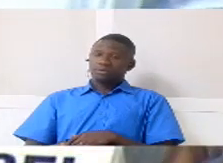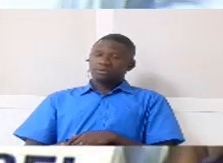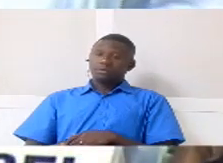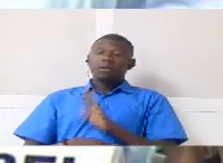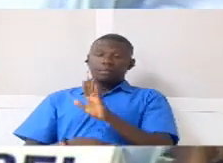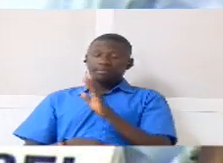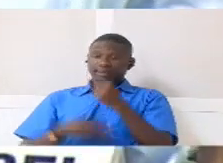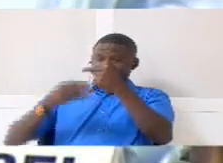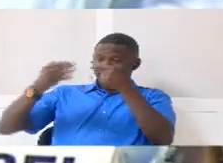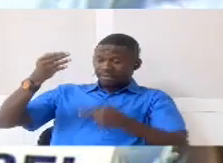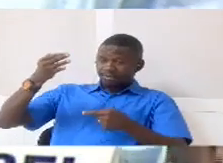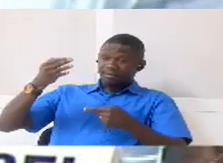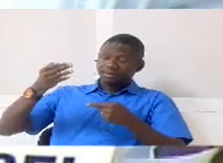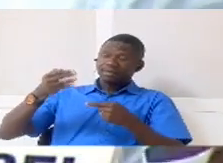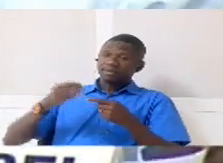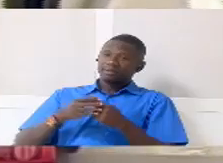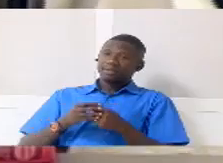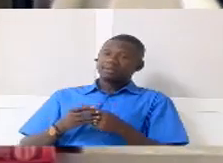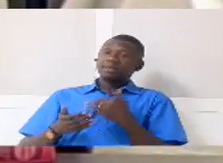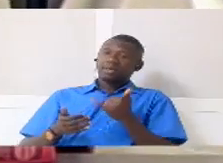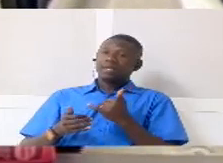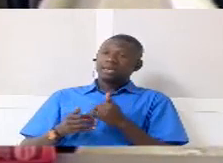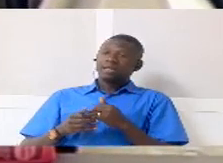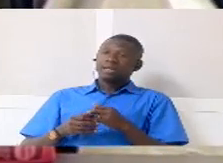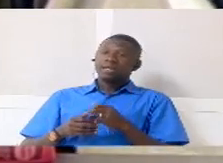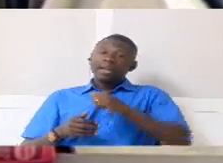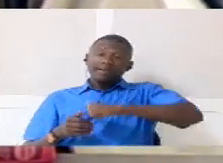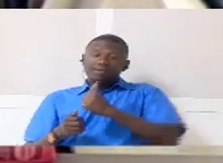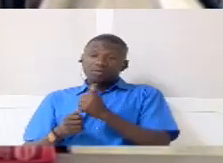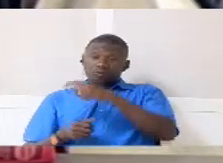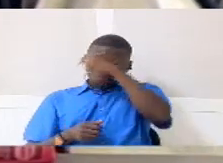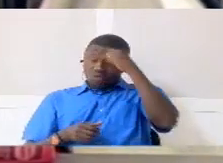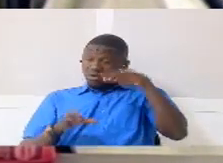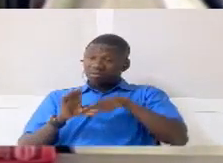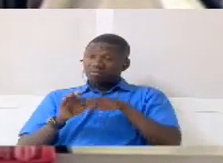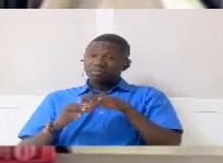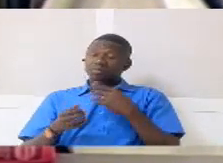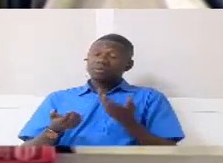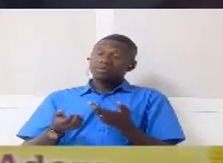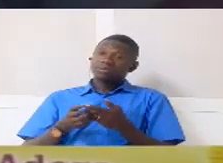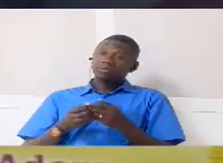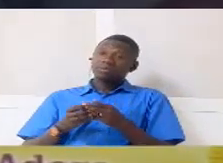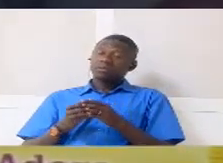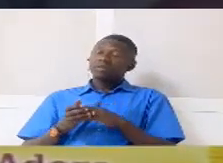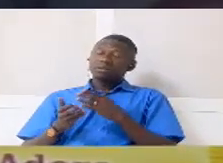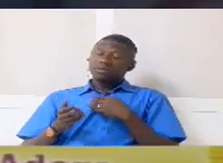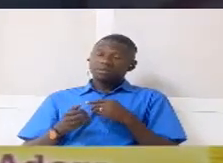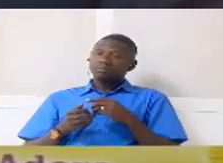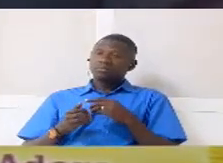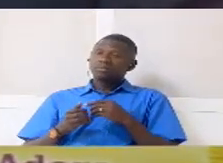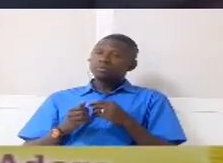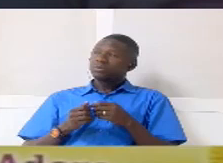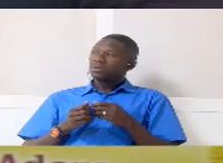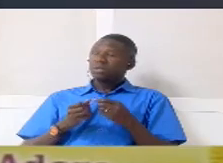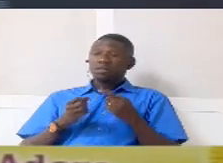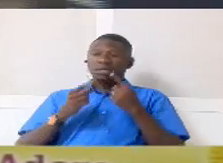let me list them out for you, like neglect of duty without undue authority, discloses or conveys information, all